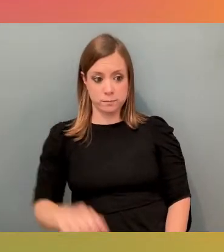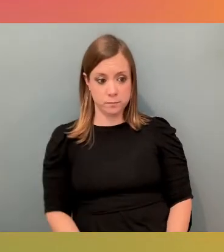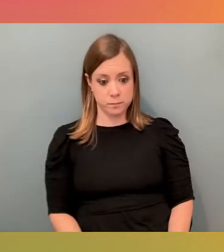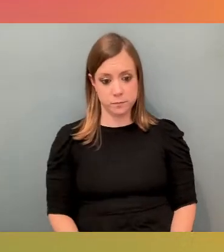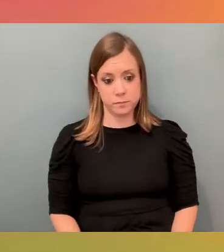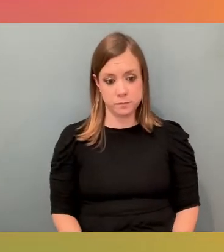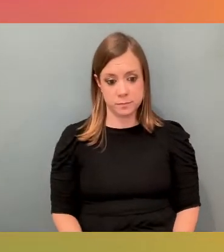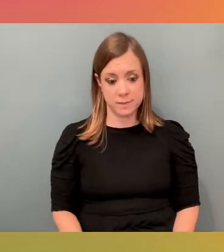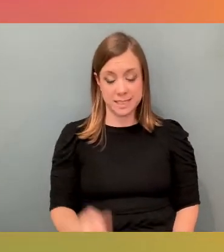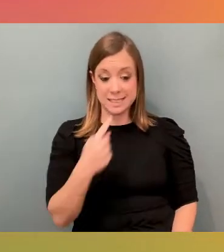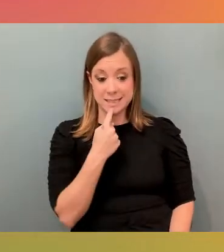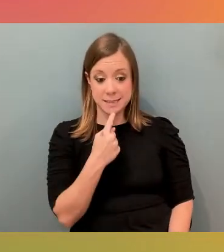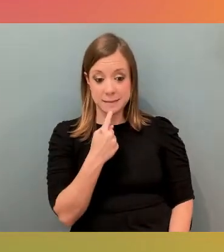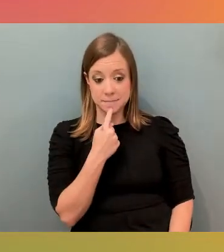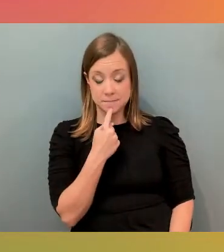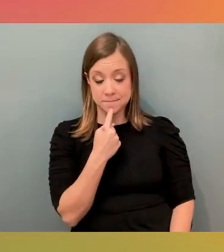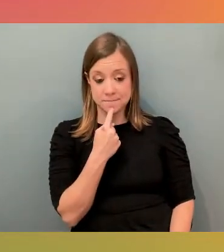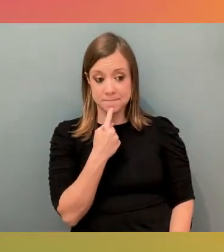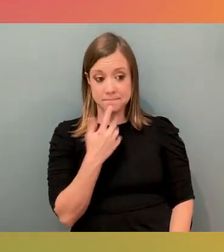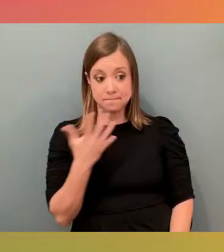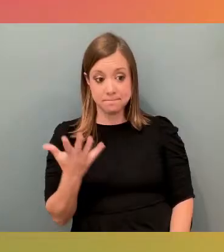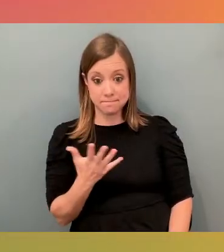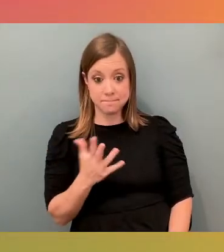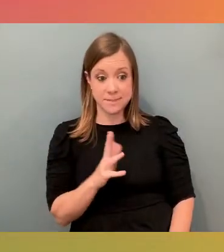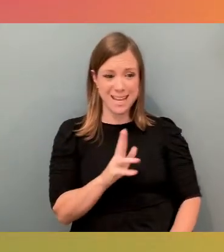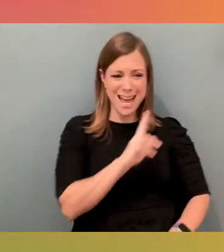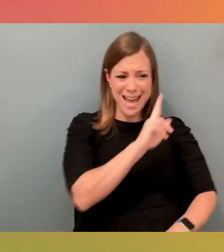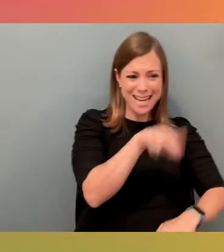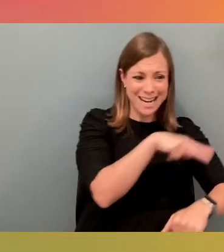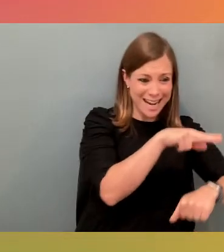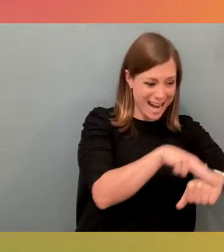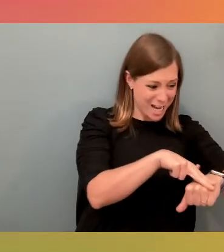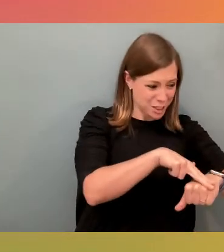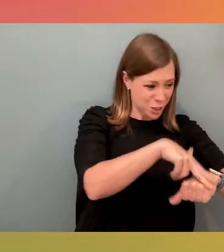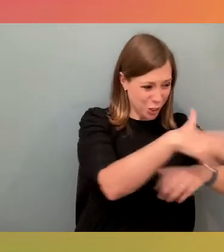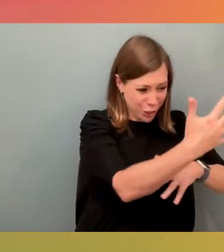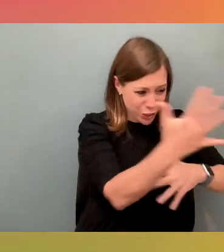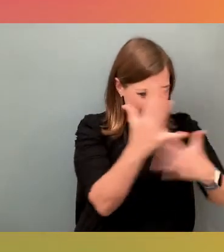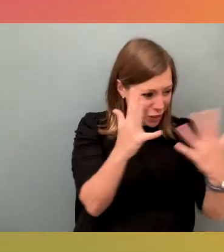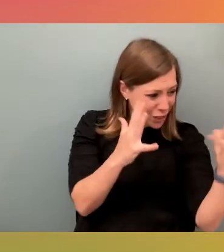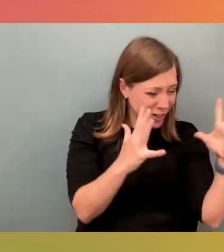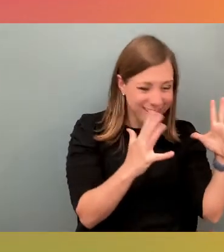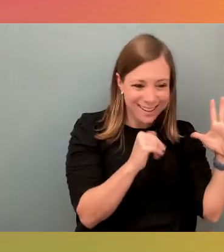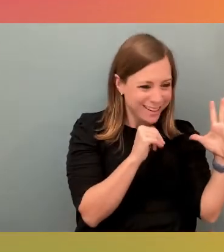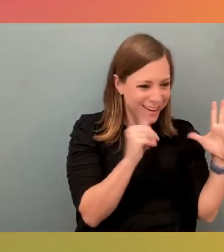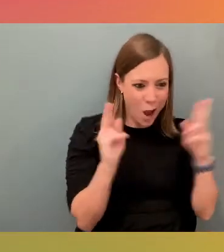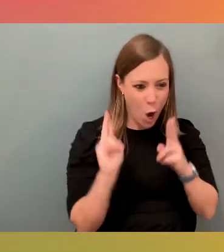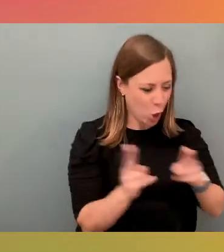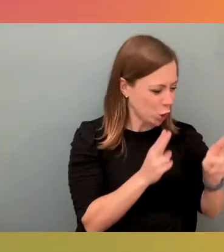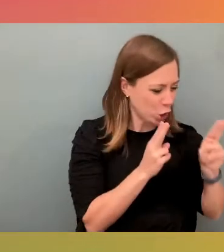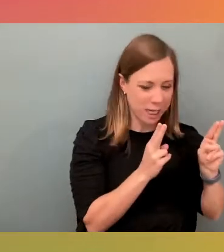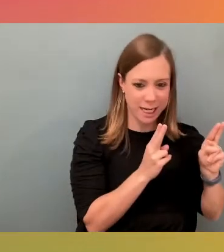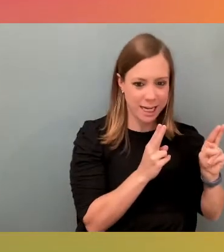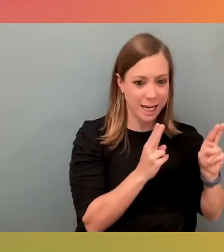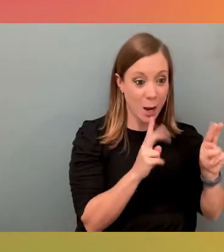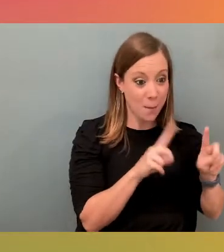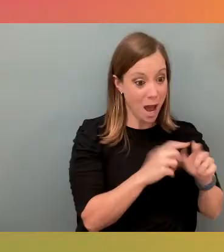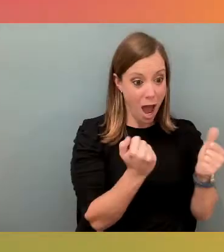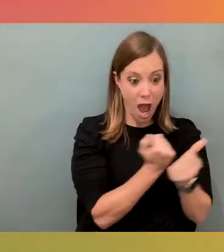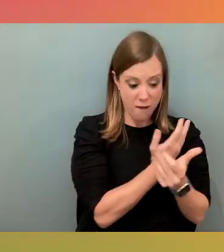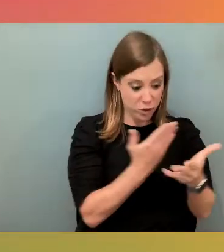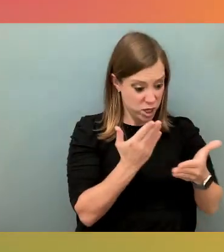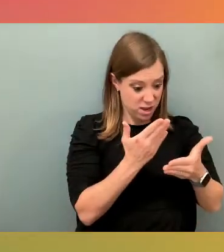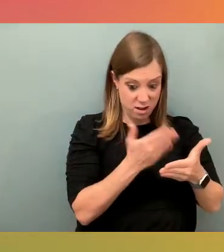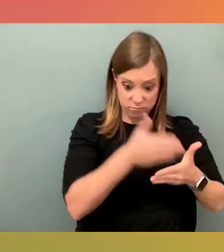And he says, "Nature does not hurry, yet everything is accomplished."